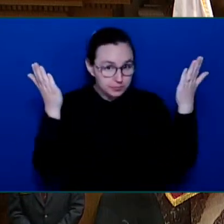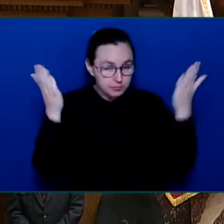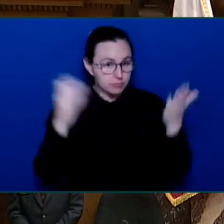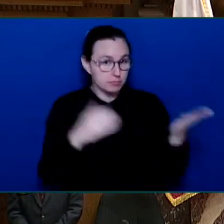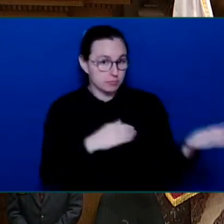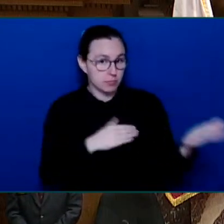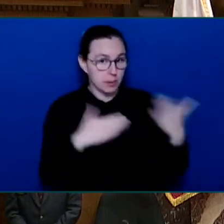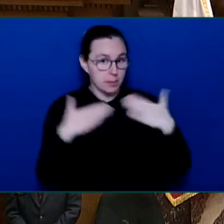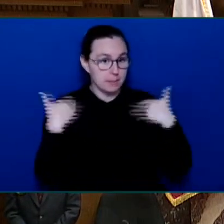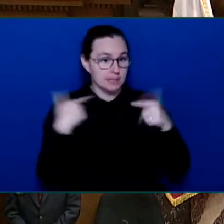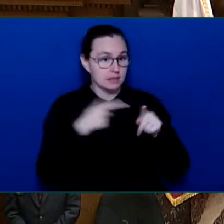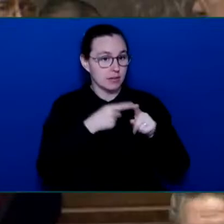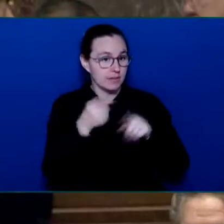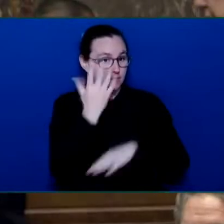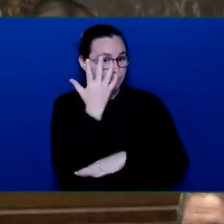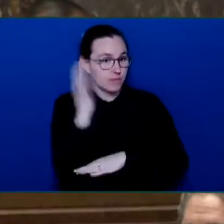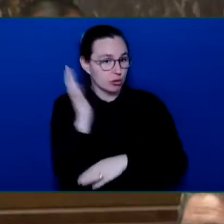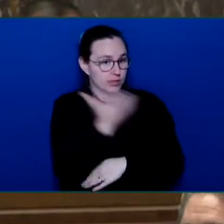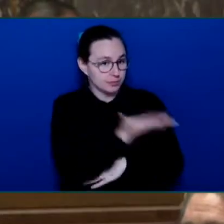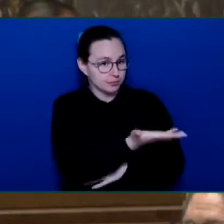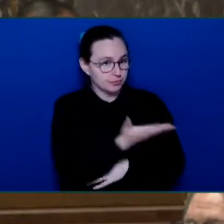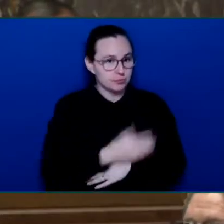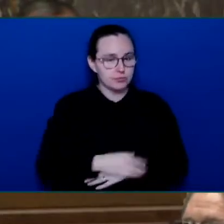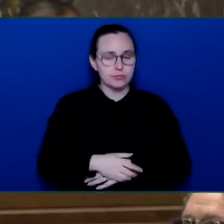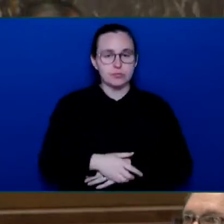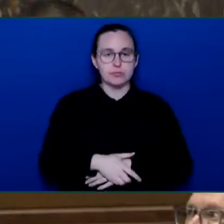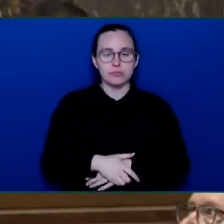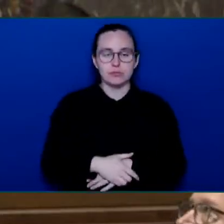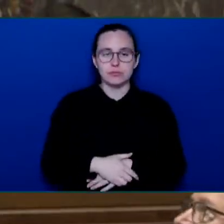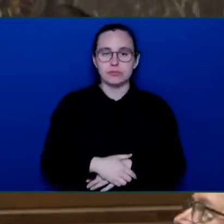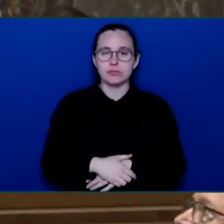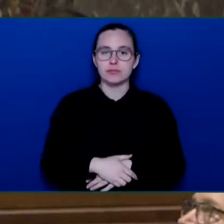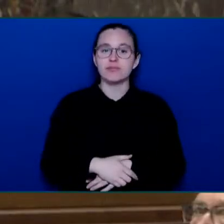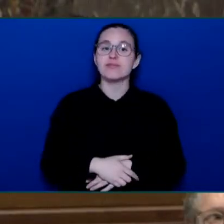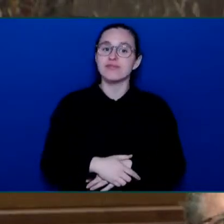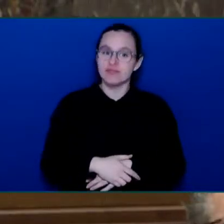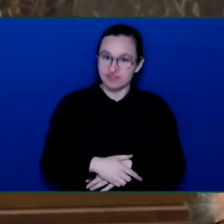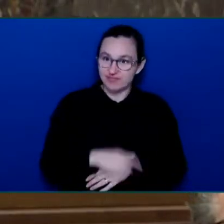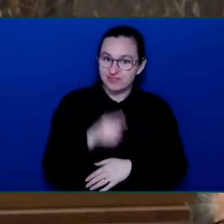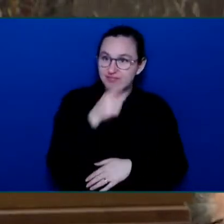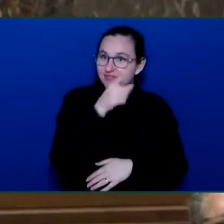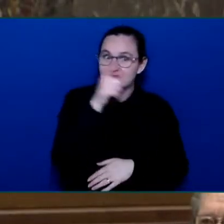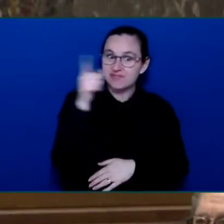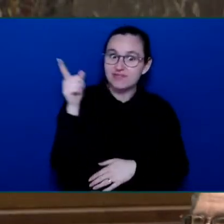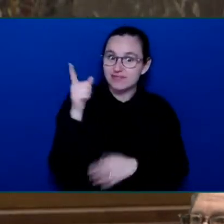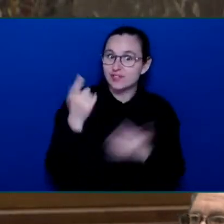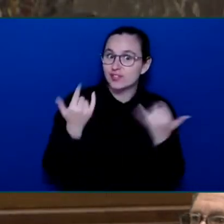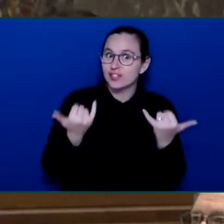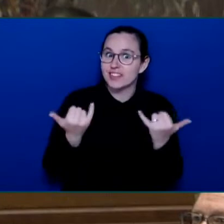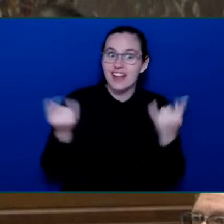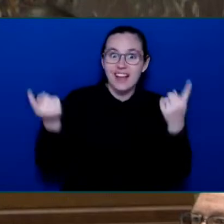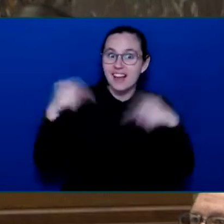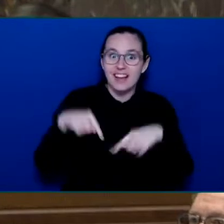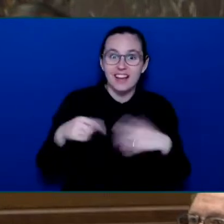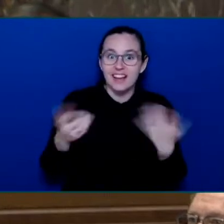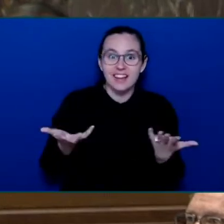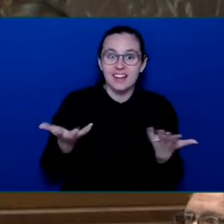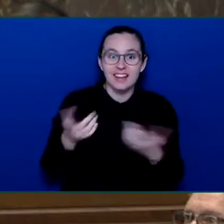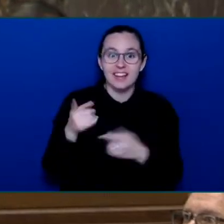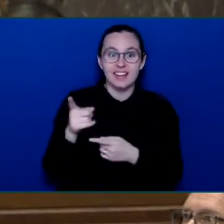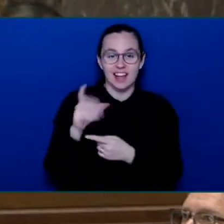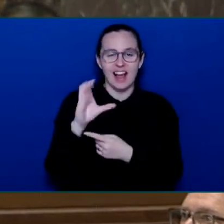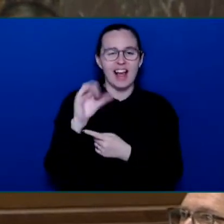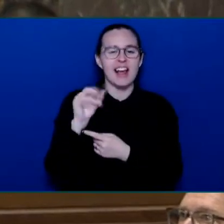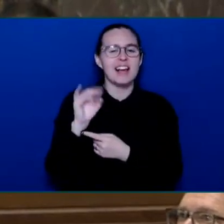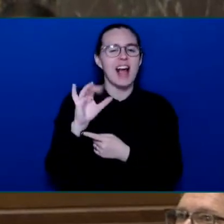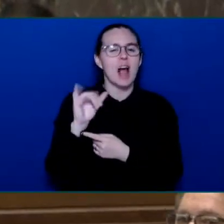Thank you, Mr. Speaker. Joining us in the members' gallery this morning is the Consul General of the United States, Mr. James DeHart. Accompanying him